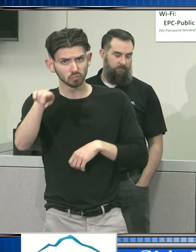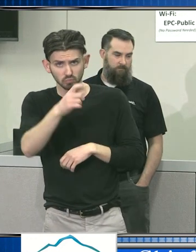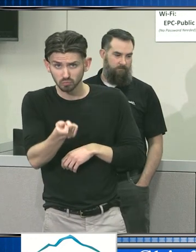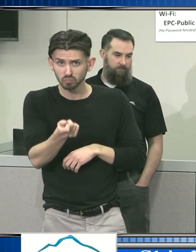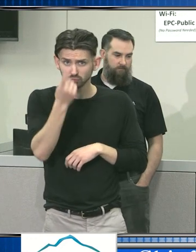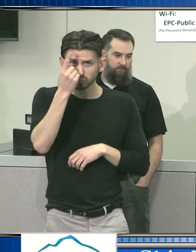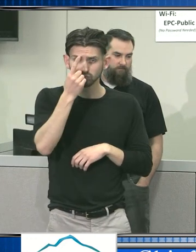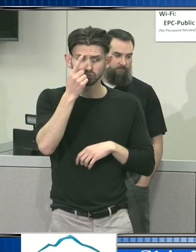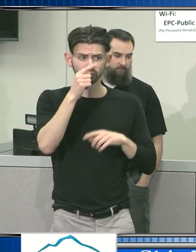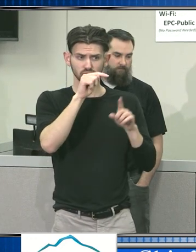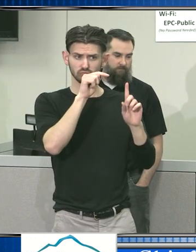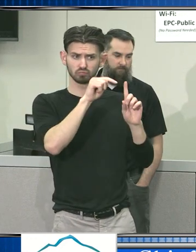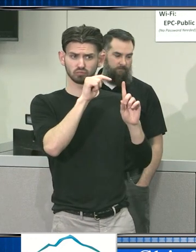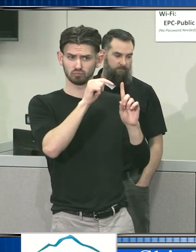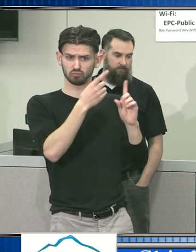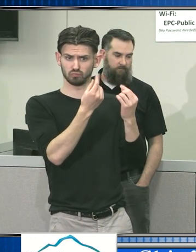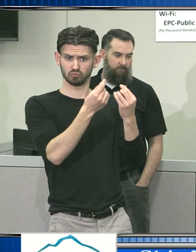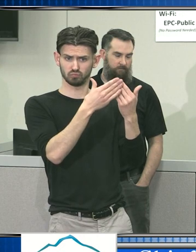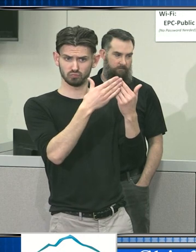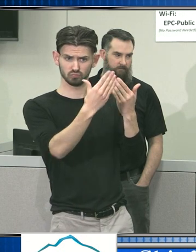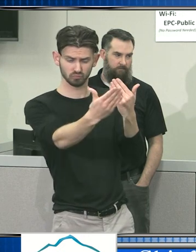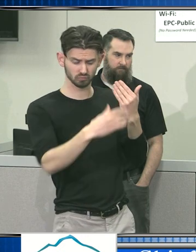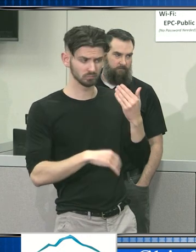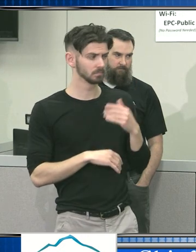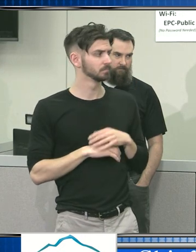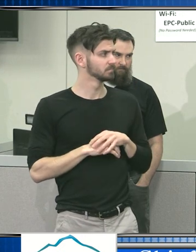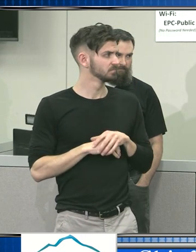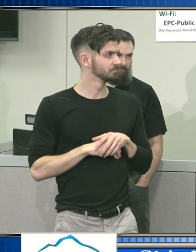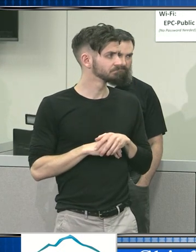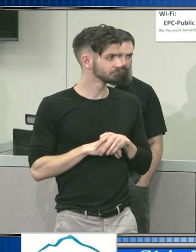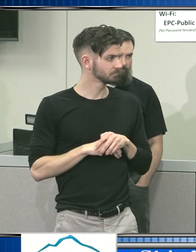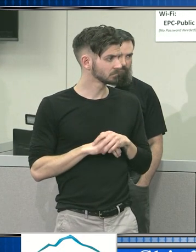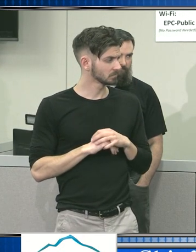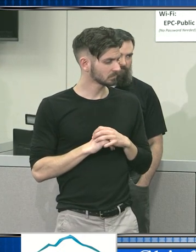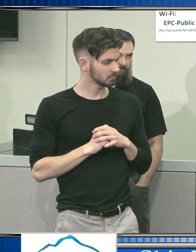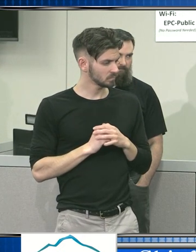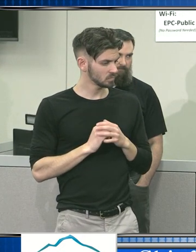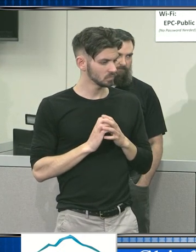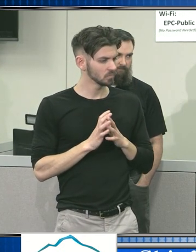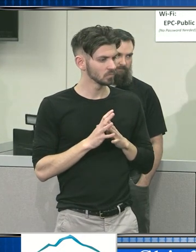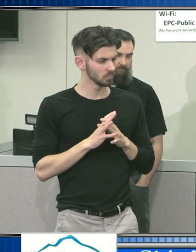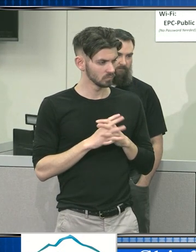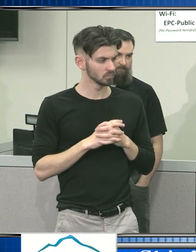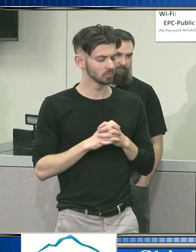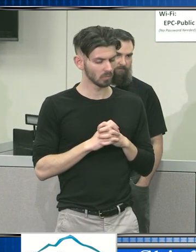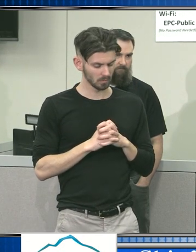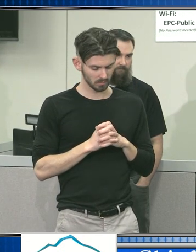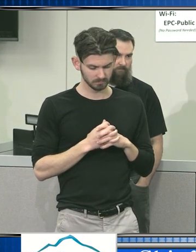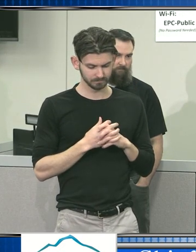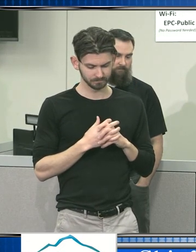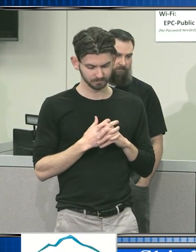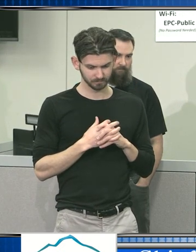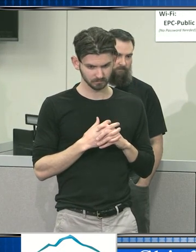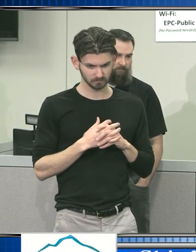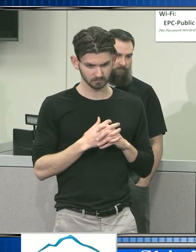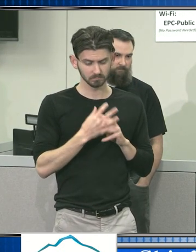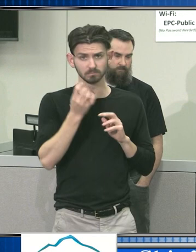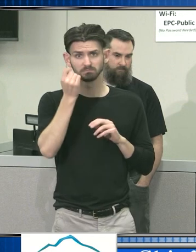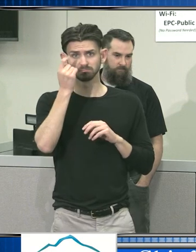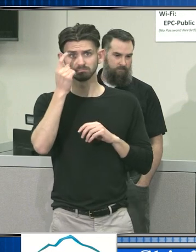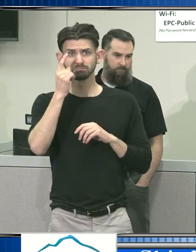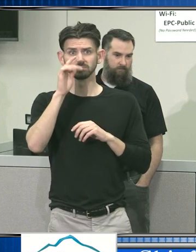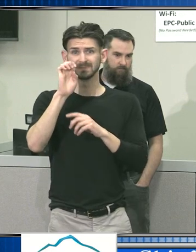protocol. There will be times, and this I think that we need to make clear, there will be times that our paramedics